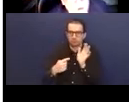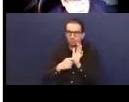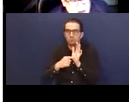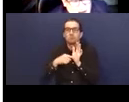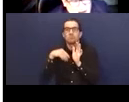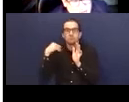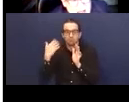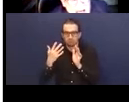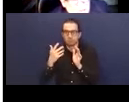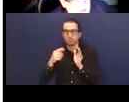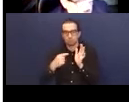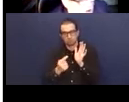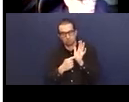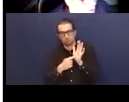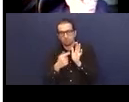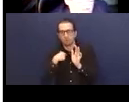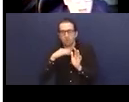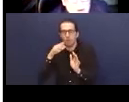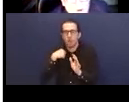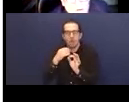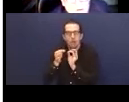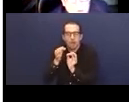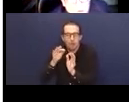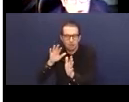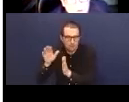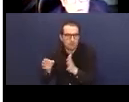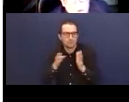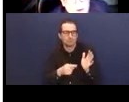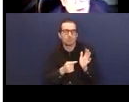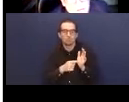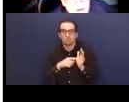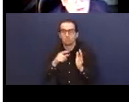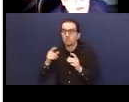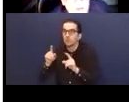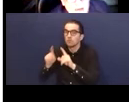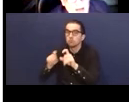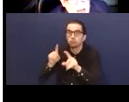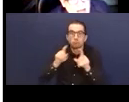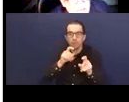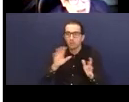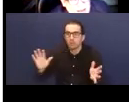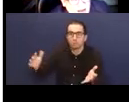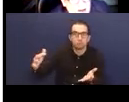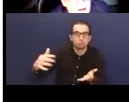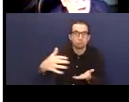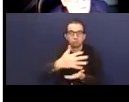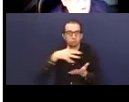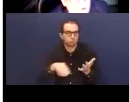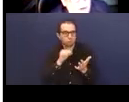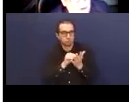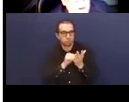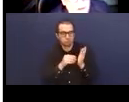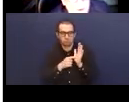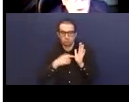school every day have whether they're there not recorded in a register. So we actually have data for